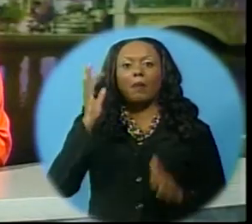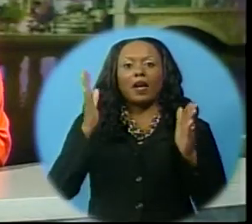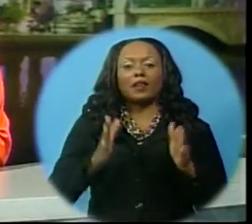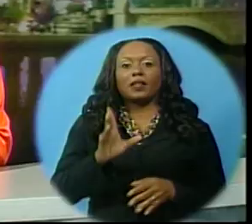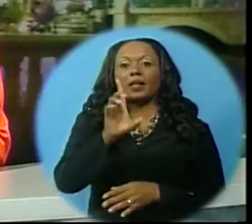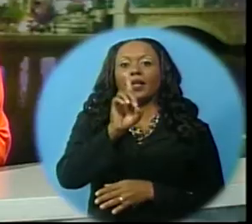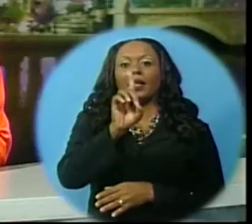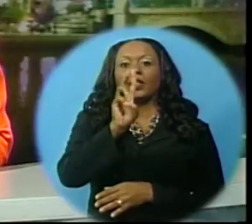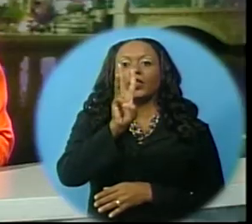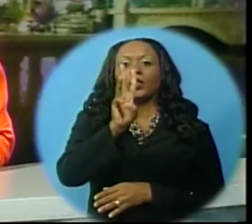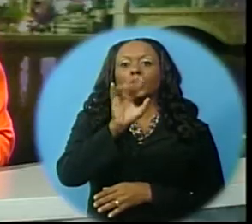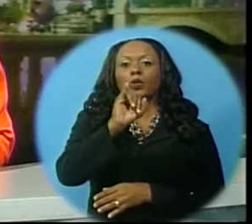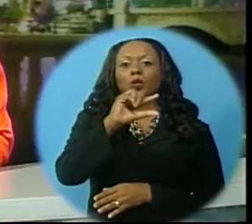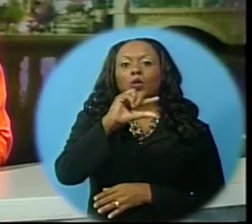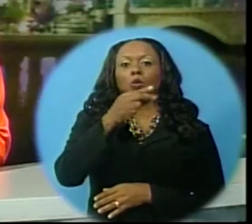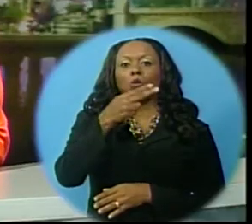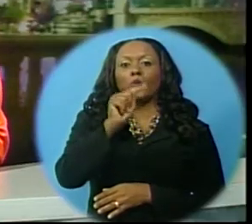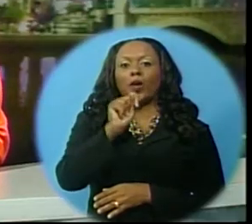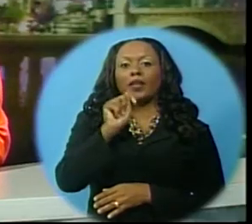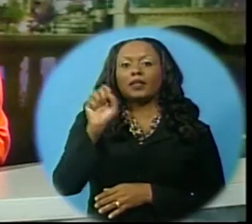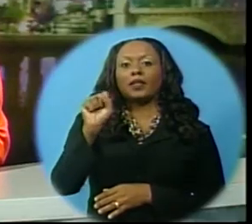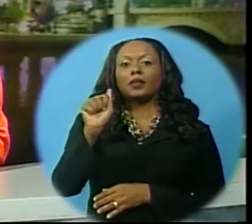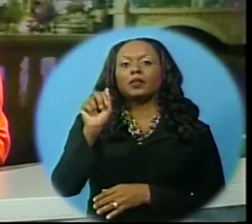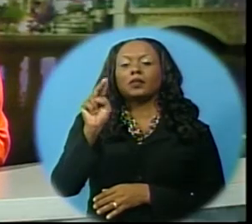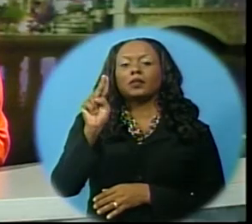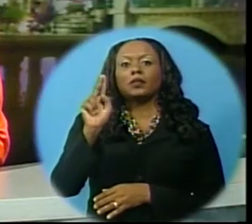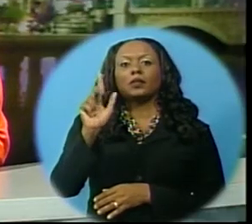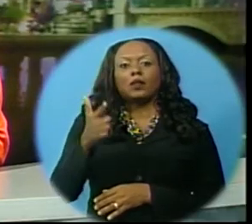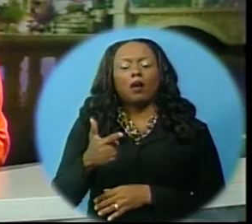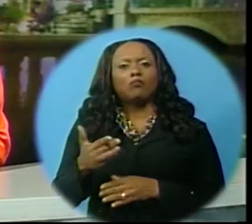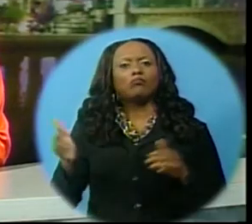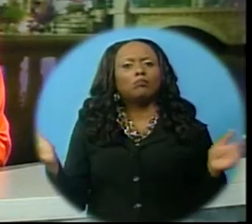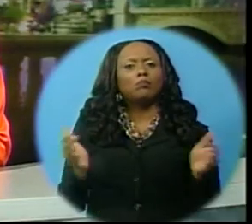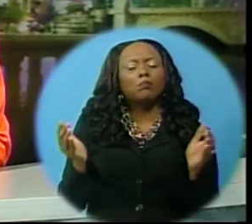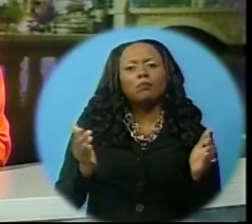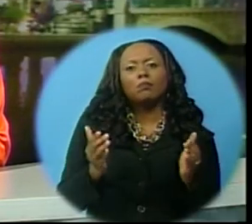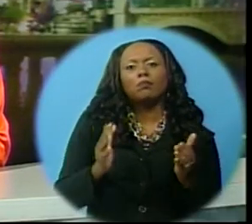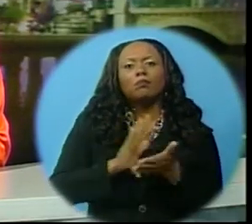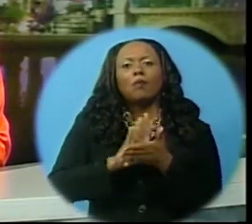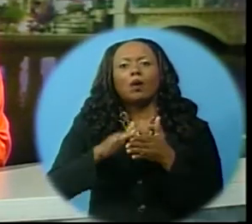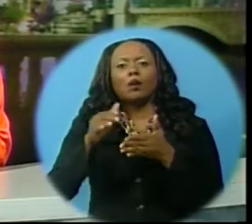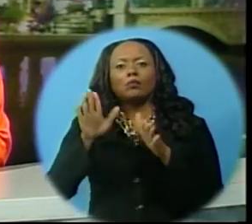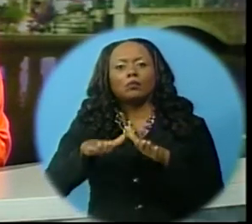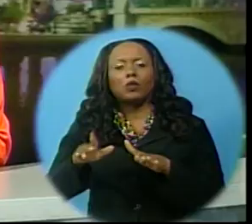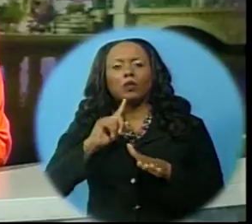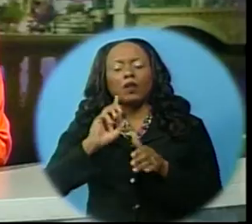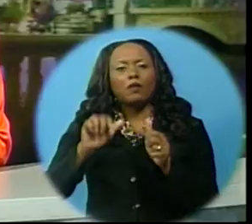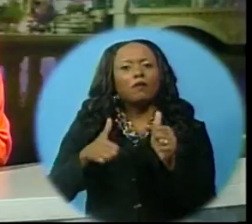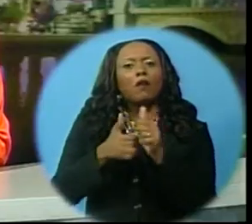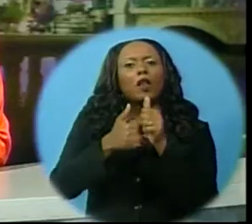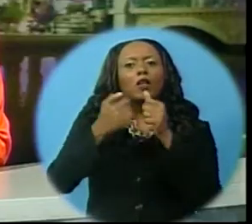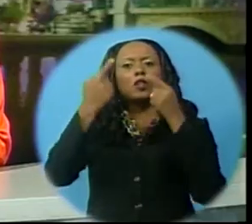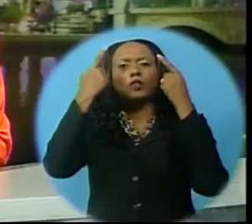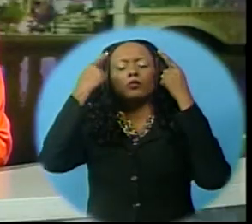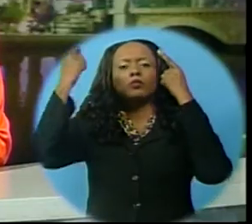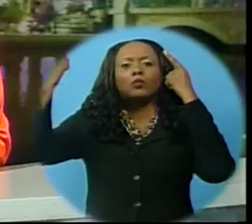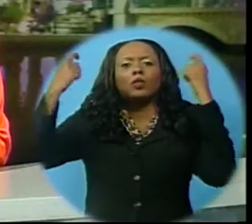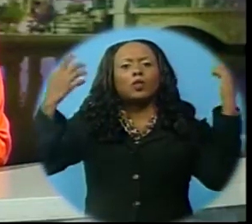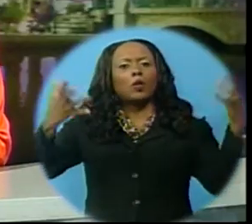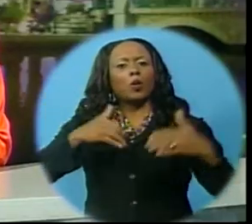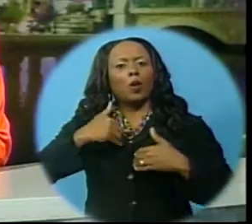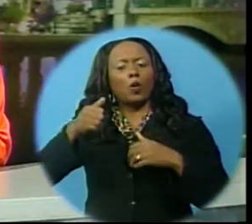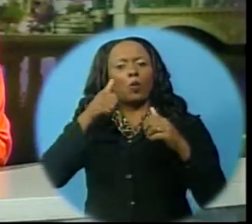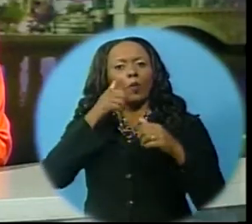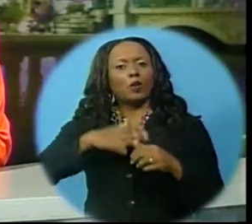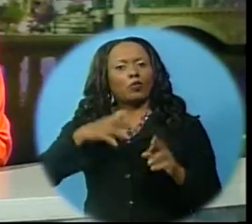And Pastor Dwight Saul, while delivering the sermon, encouraged school children to follow their dreams. He wants them, especially young women,